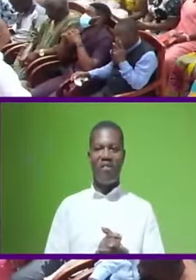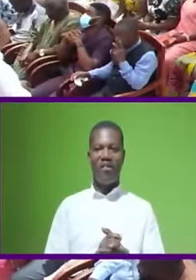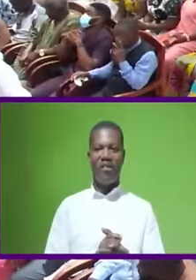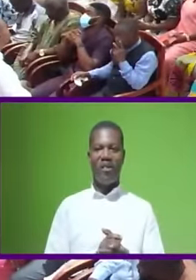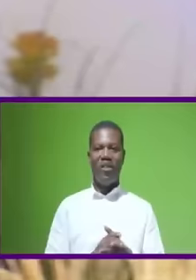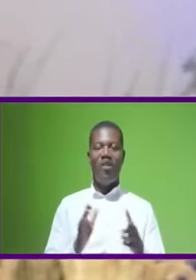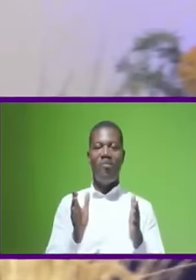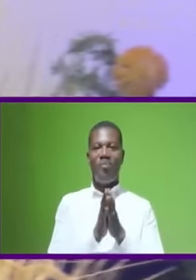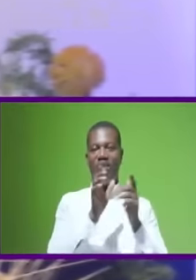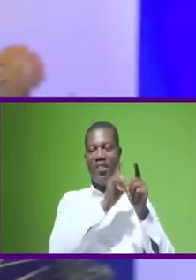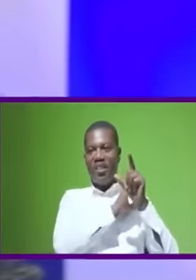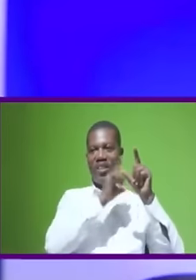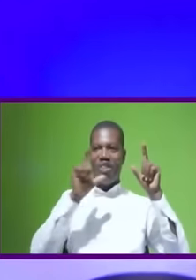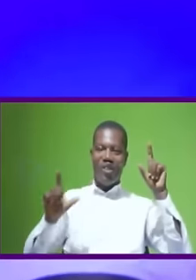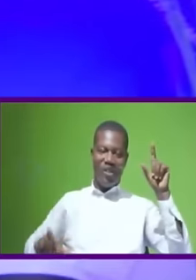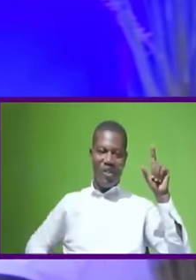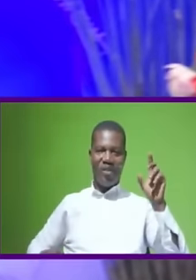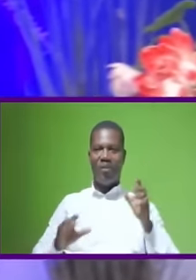Praise the Lord.